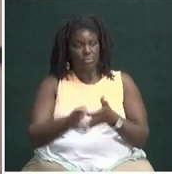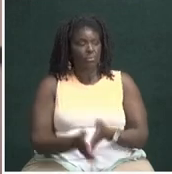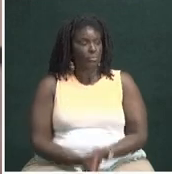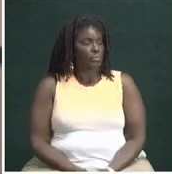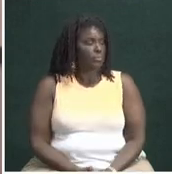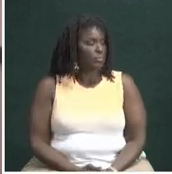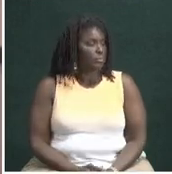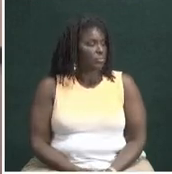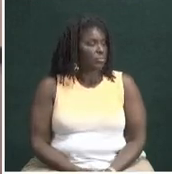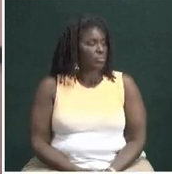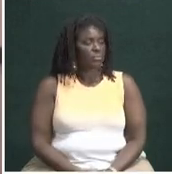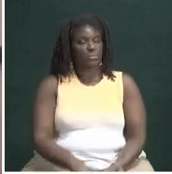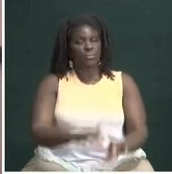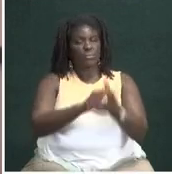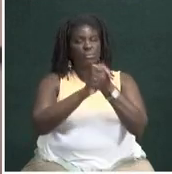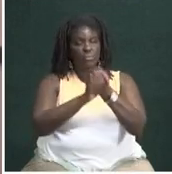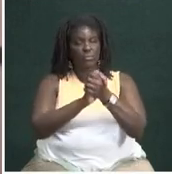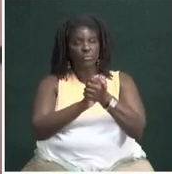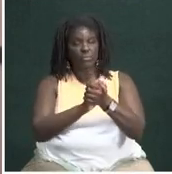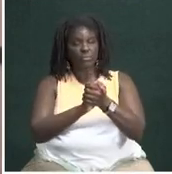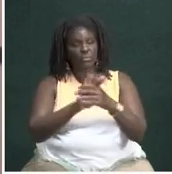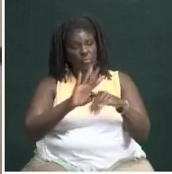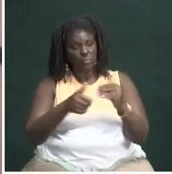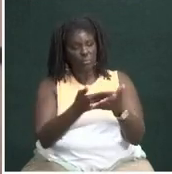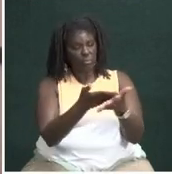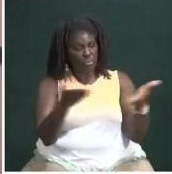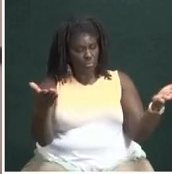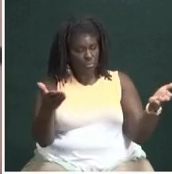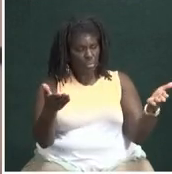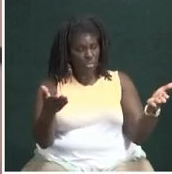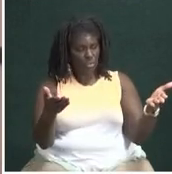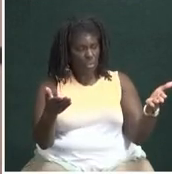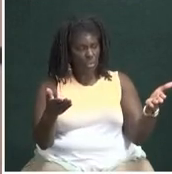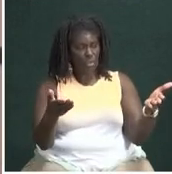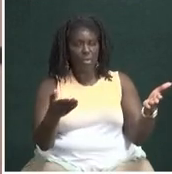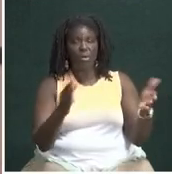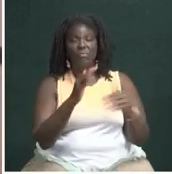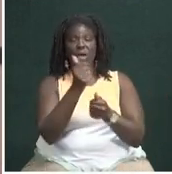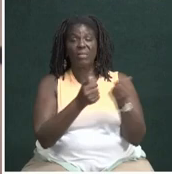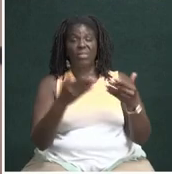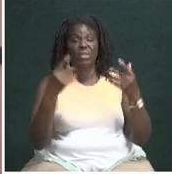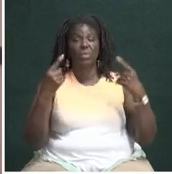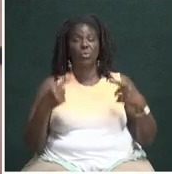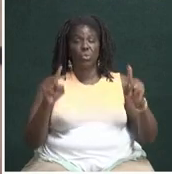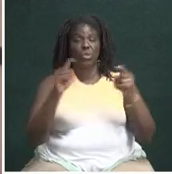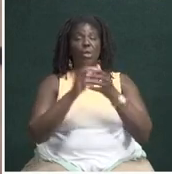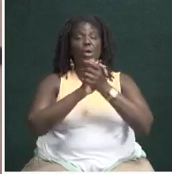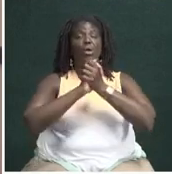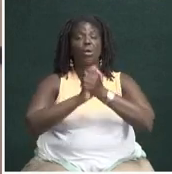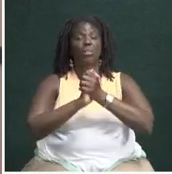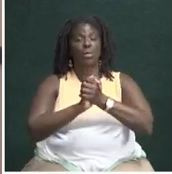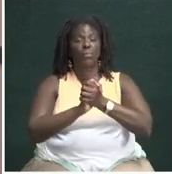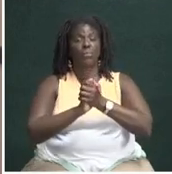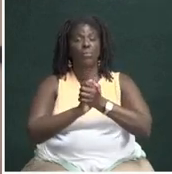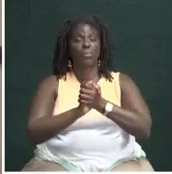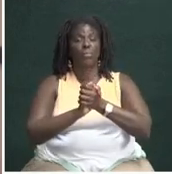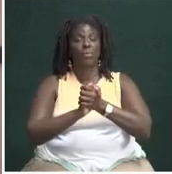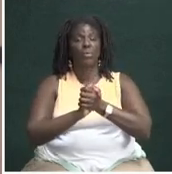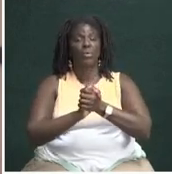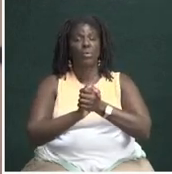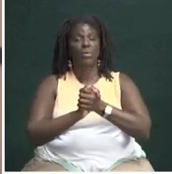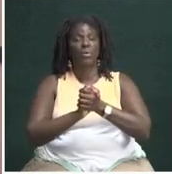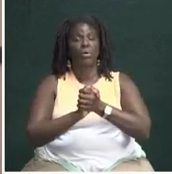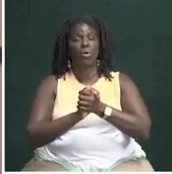life. Congratulations to all of you for what you've accomplished. Congratulations on this,